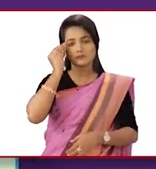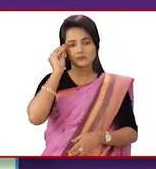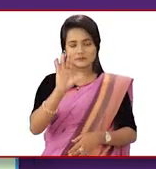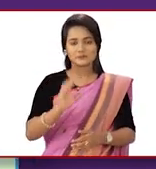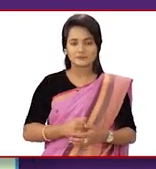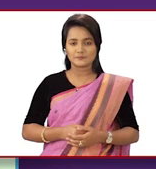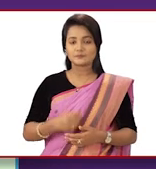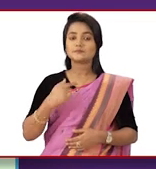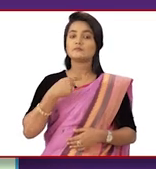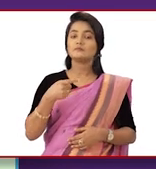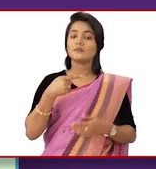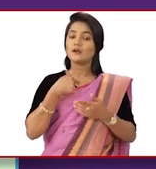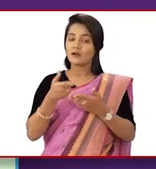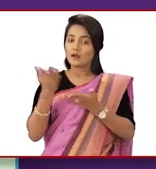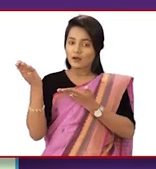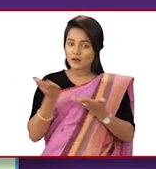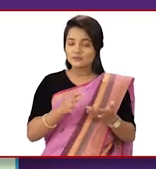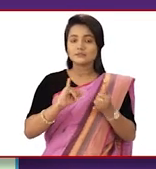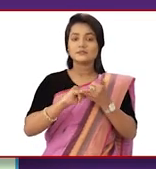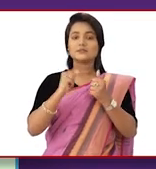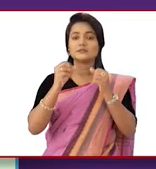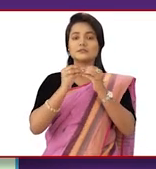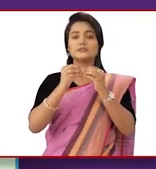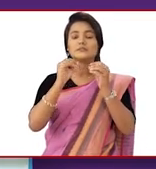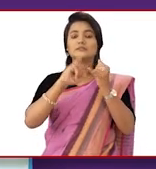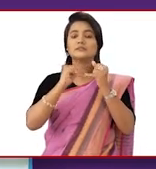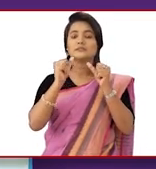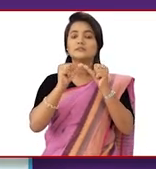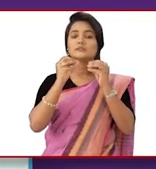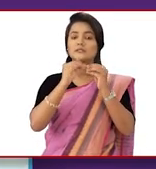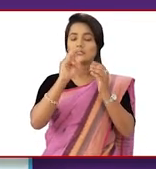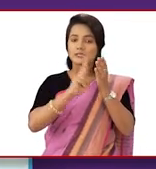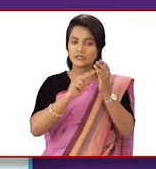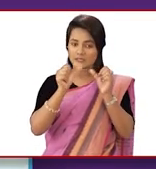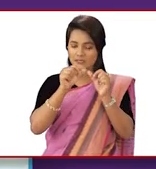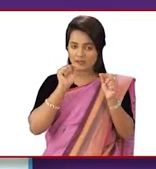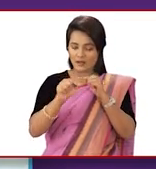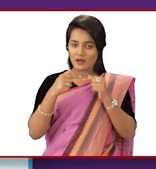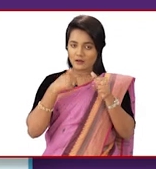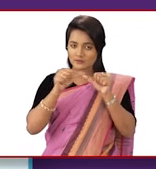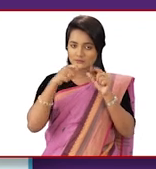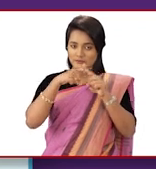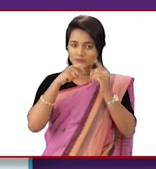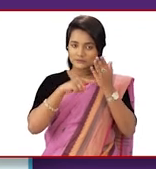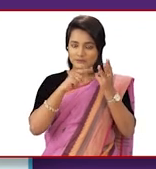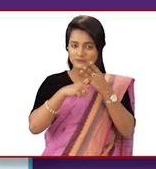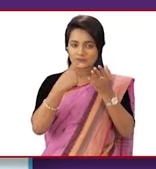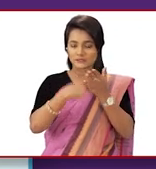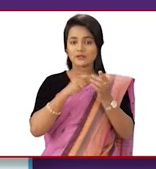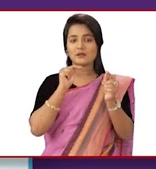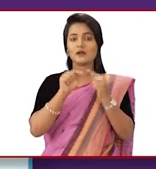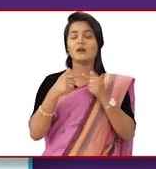we have Sabeena Akhtar, programmer, Wow Foundation, UK. And last and probably the least, myself, Sakib Bin